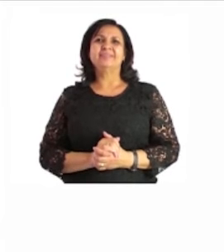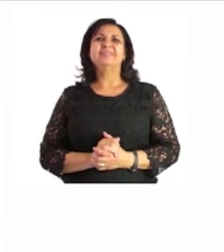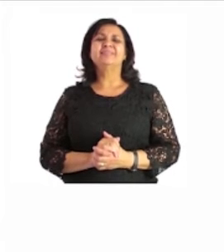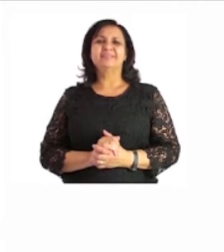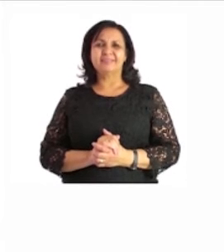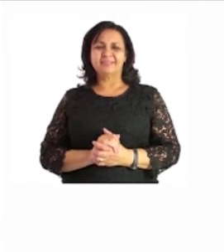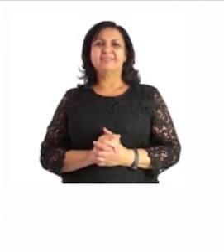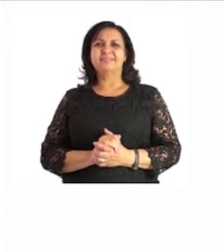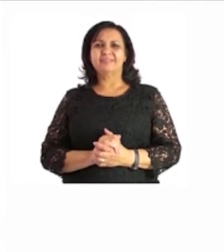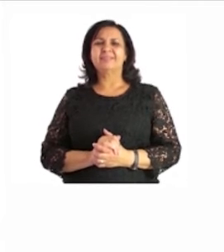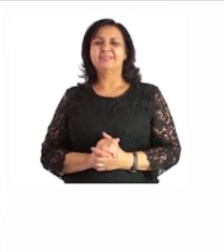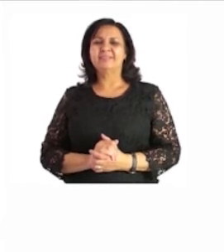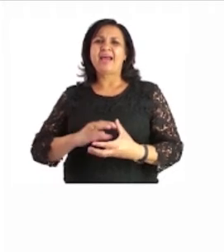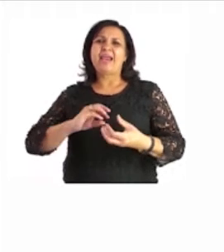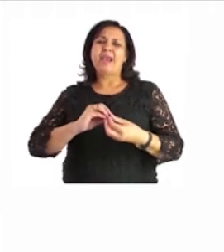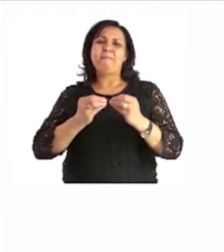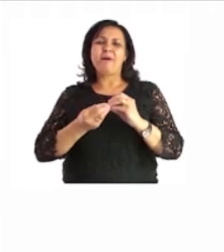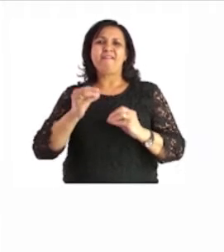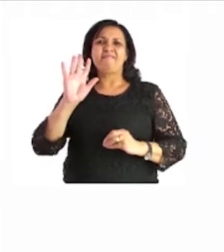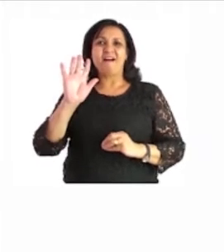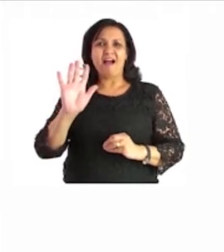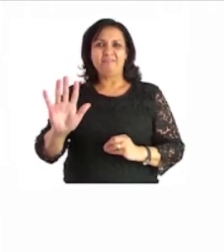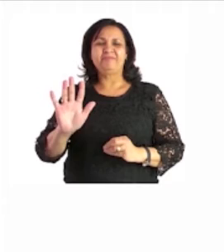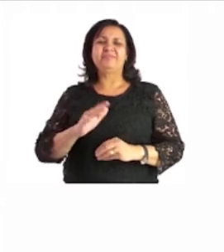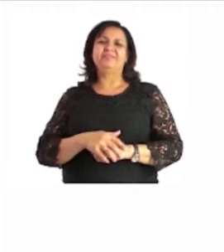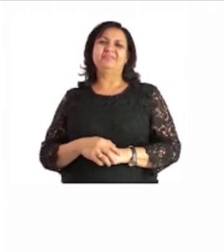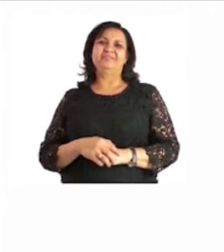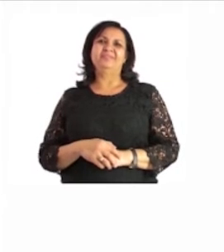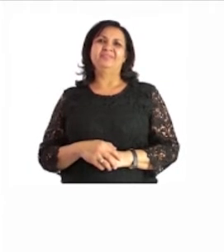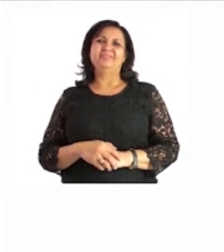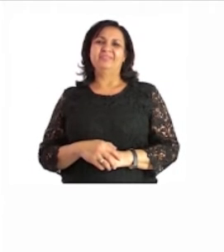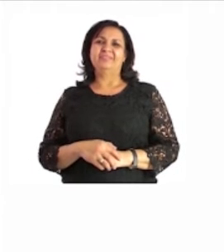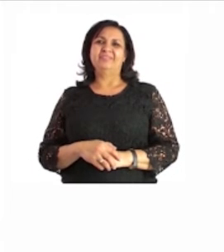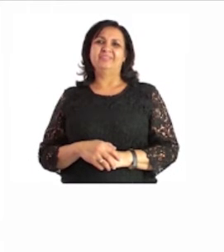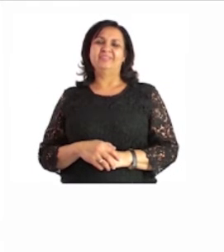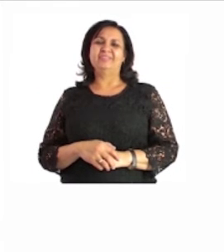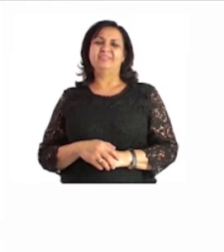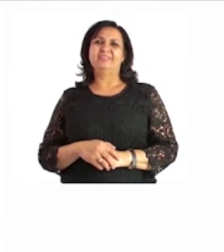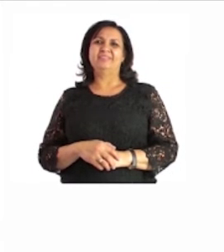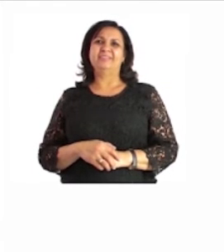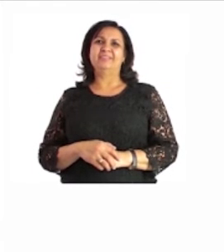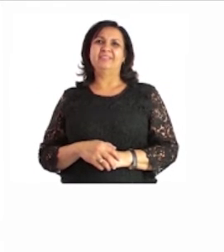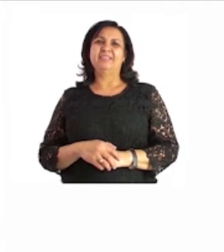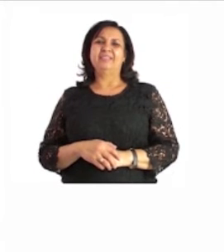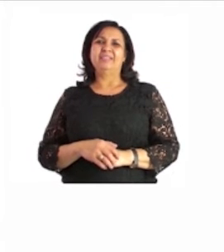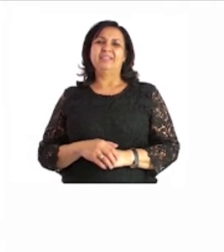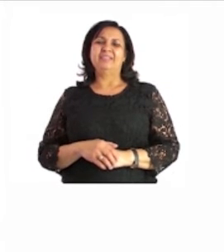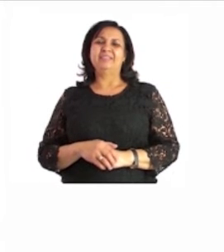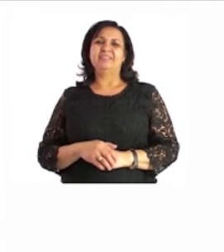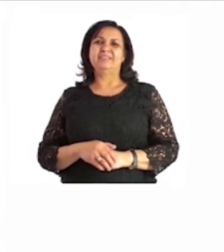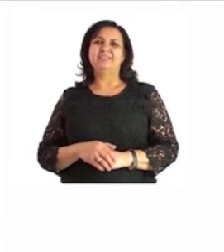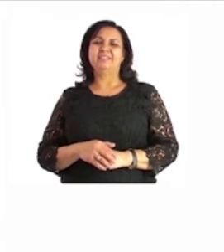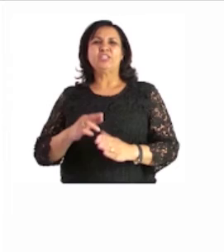Yeah, I can see a number 5 again. In disguise, that means you can only